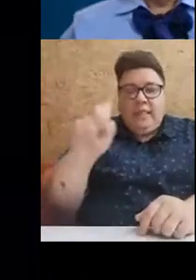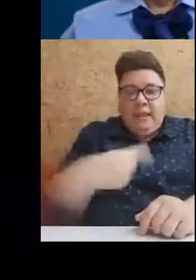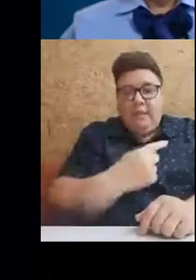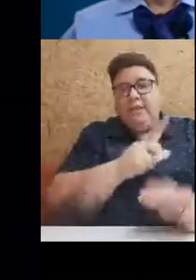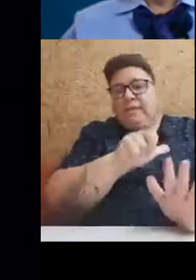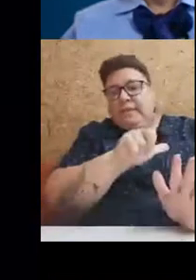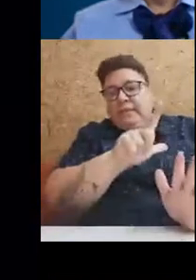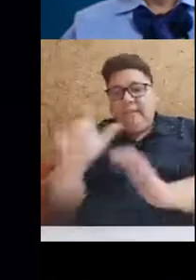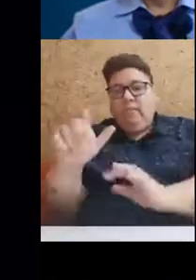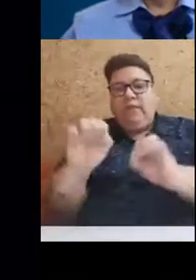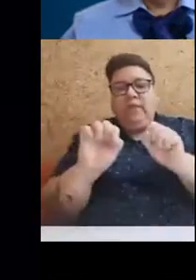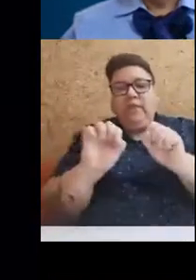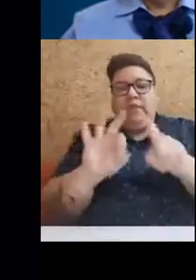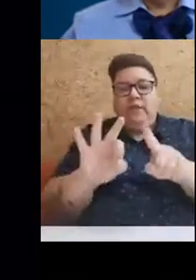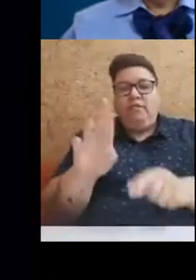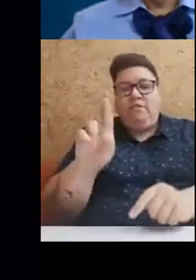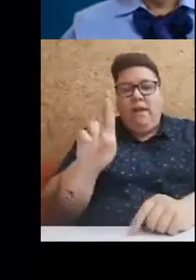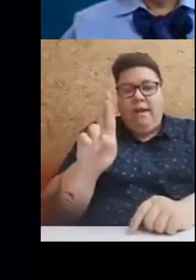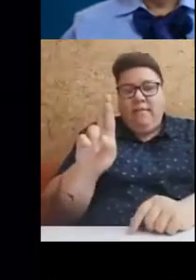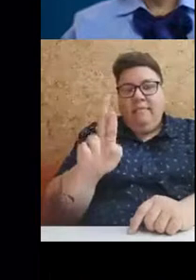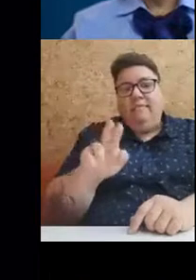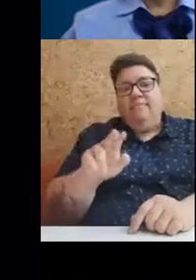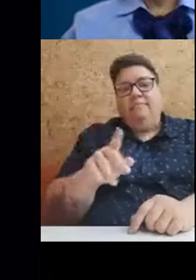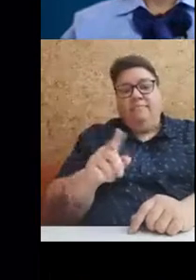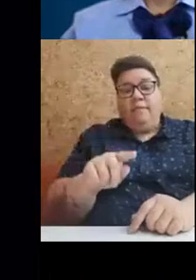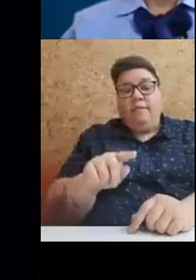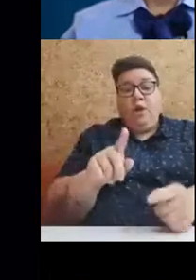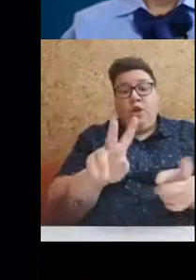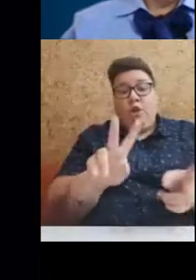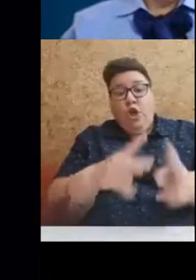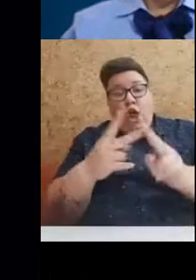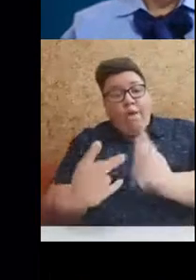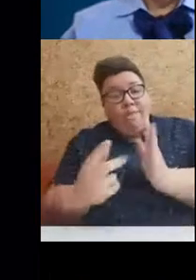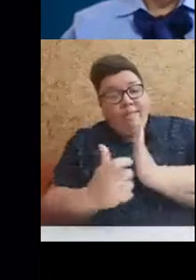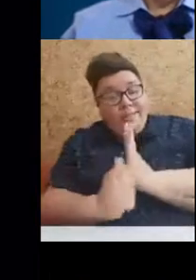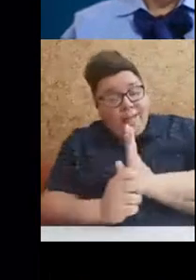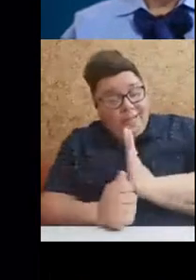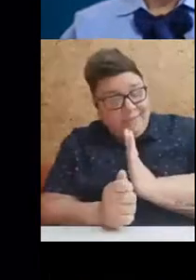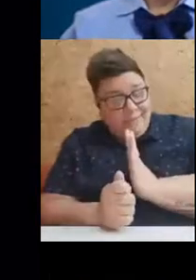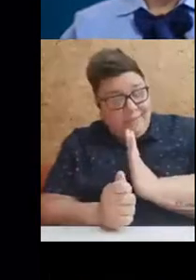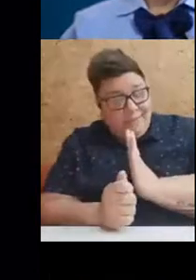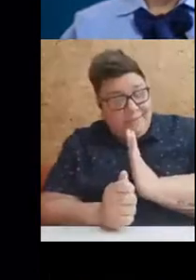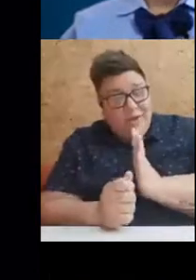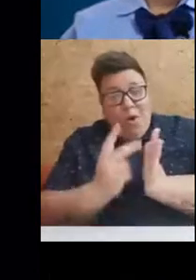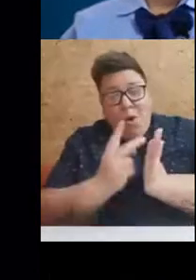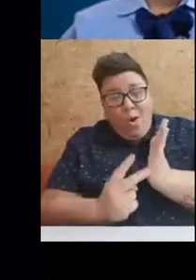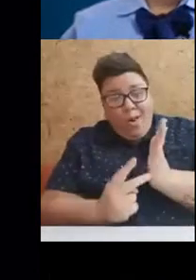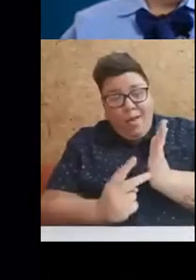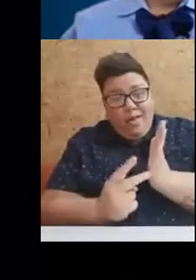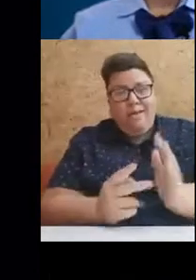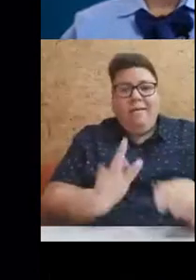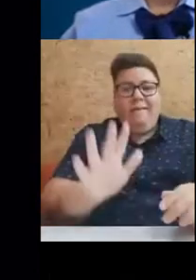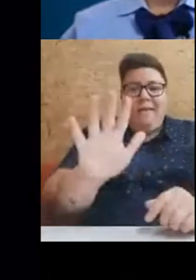Rand. And then for turnover tax, of course, the tax will only be